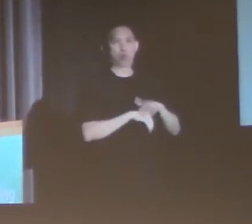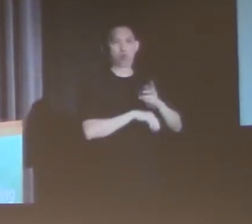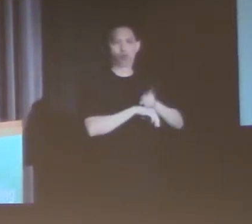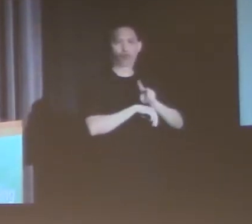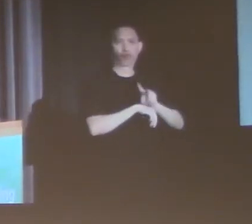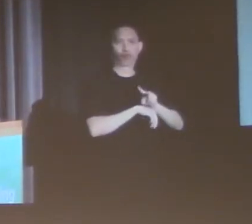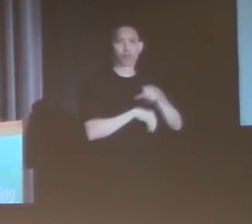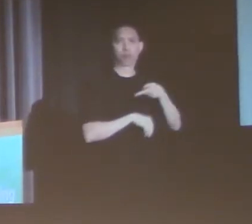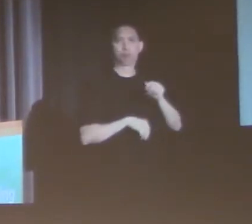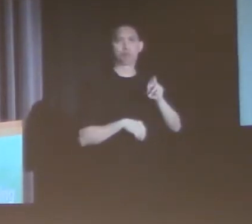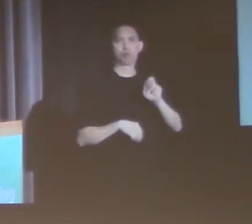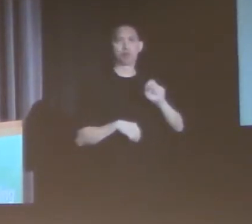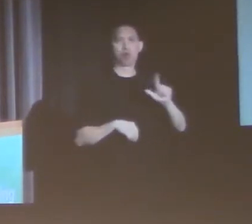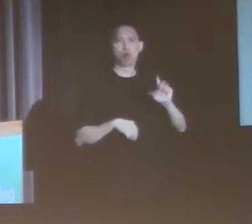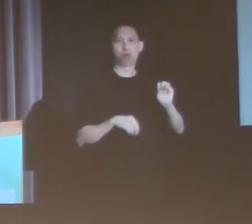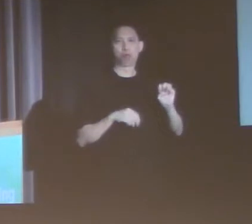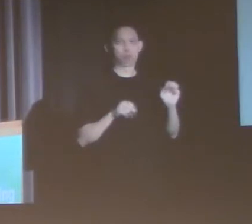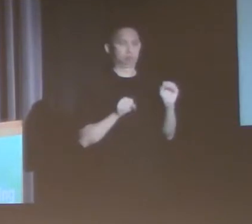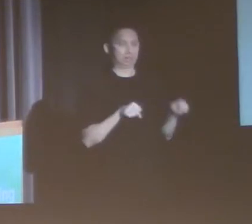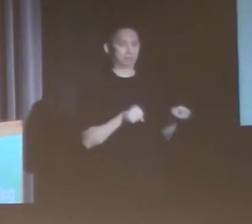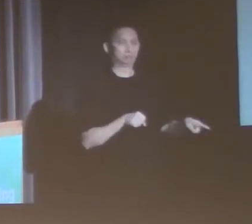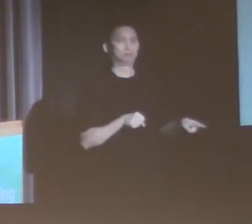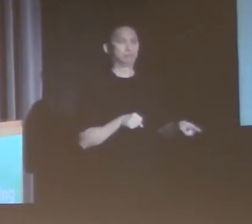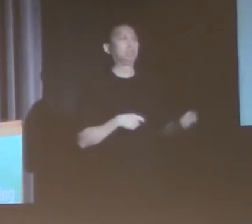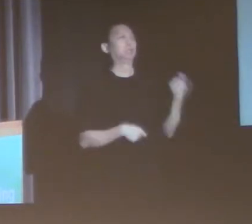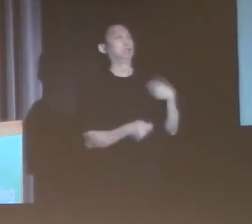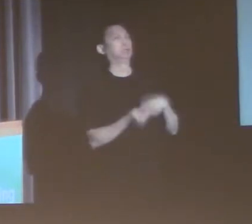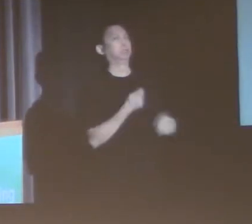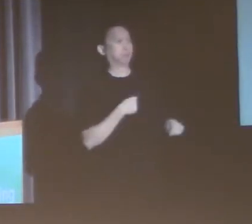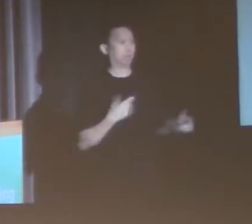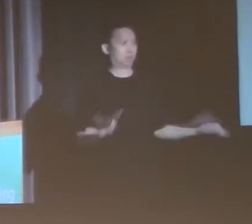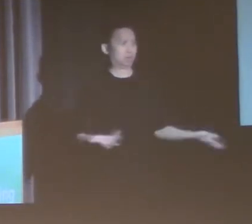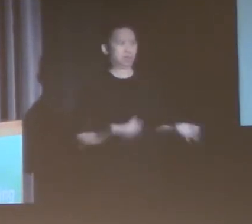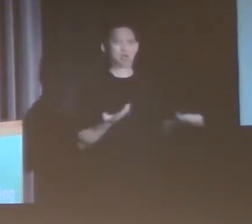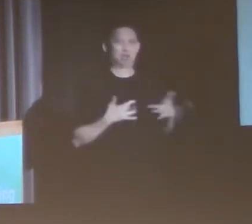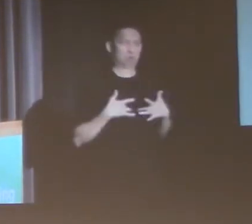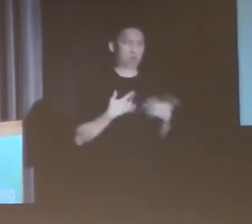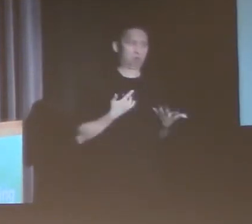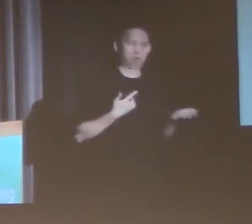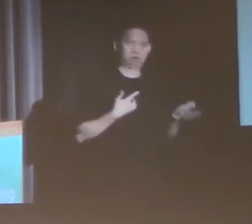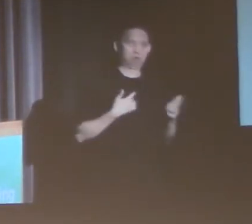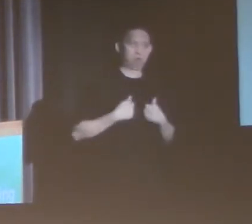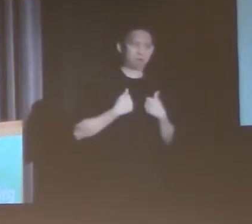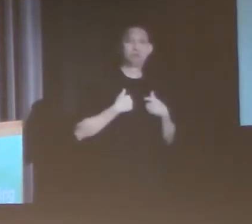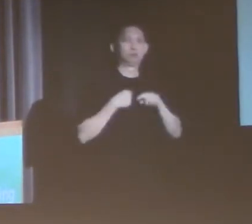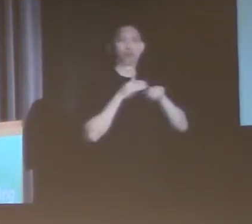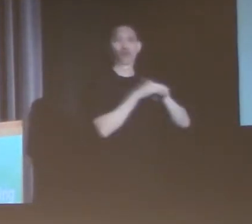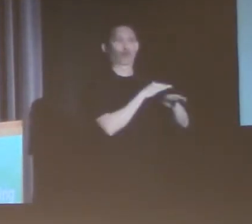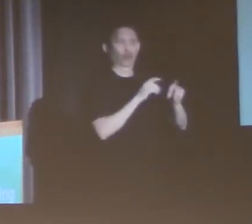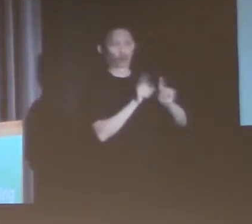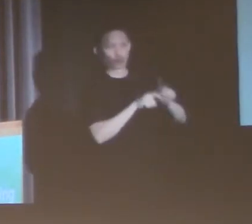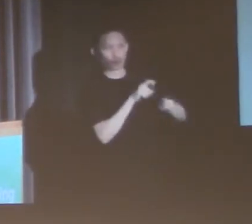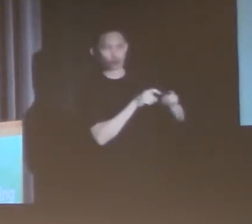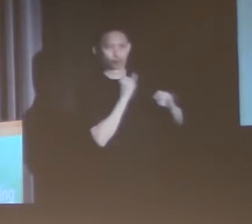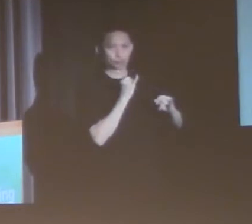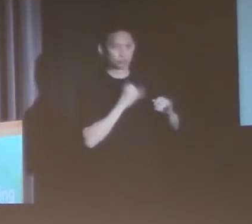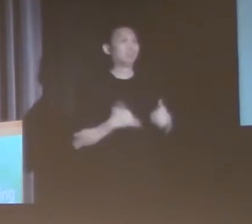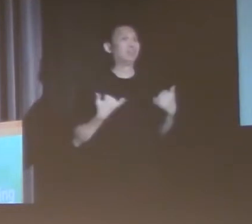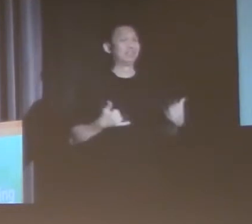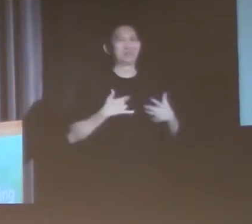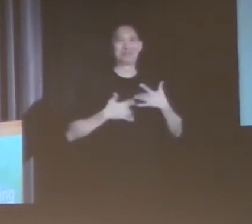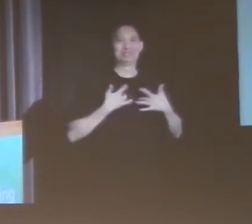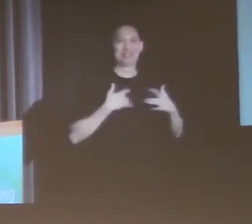instead, we have this reenactment happening of his life. So I'm really excited to have that conversation with all 3 of